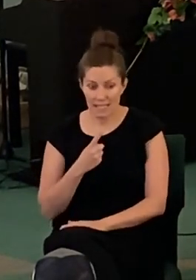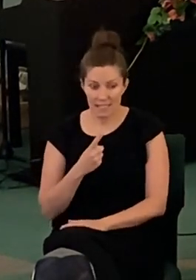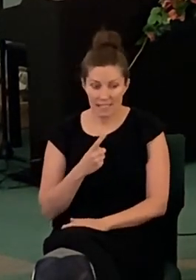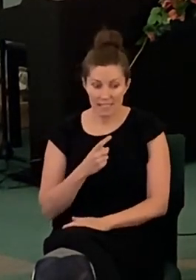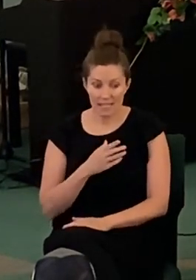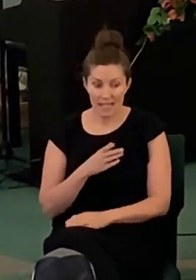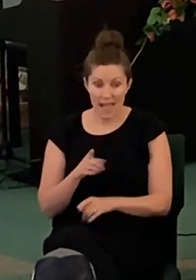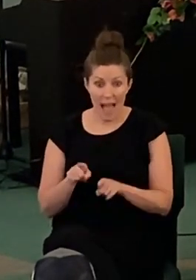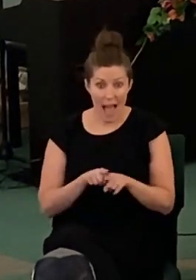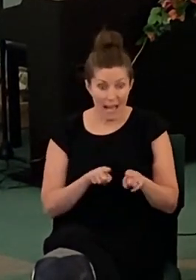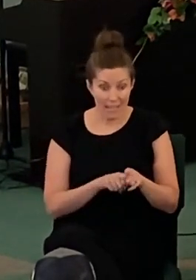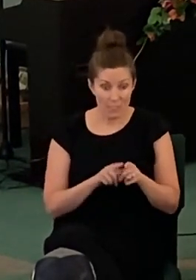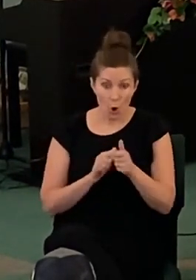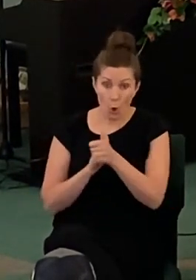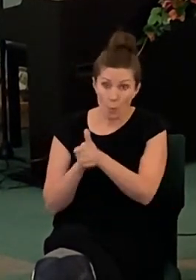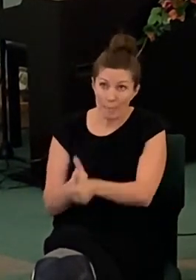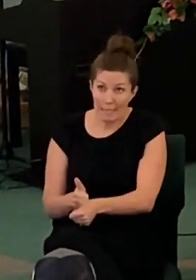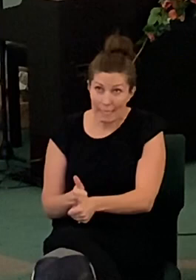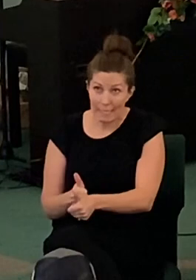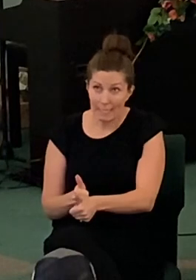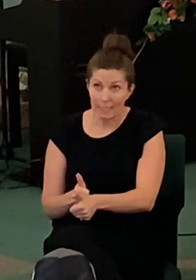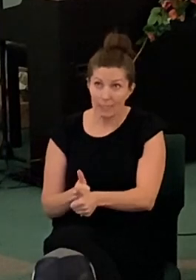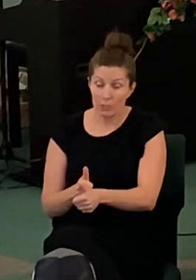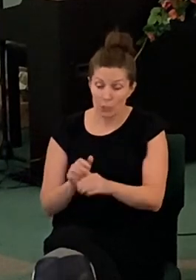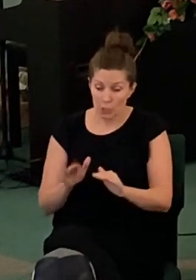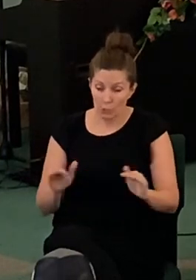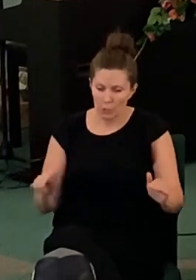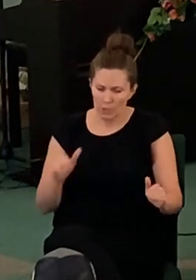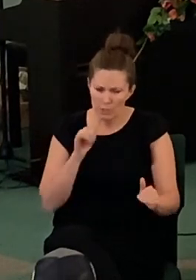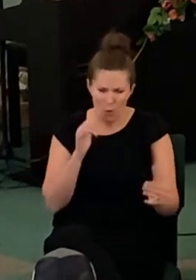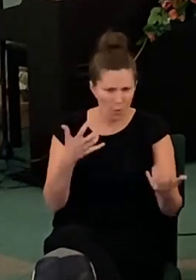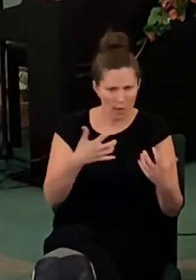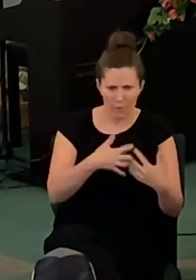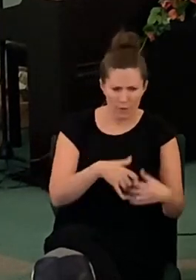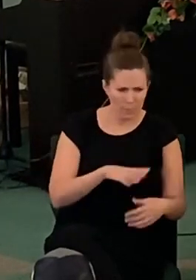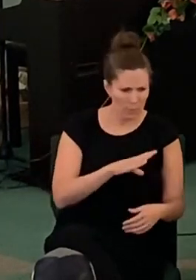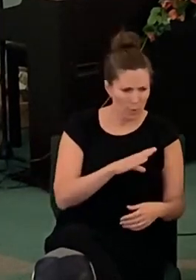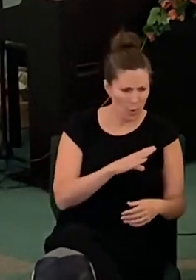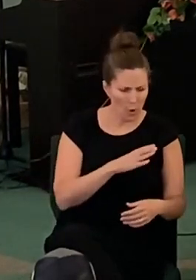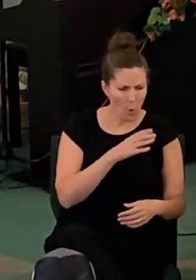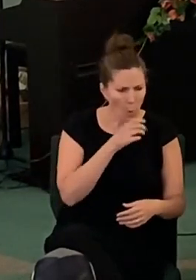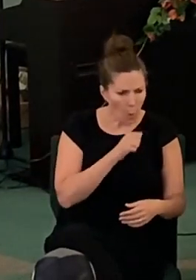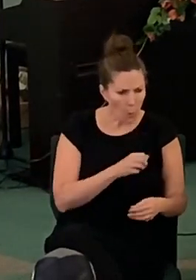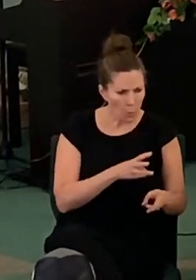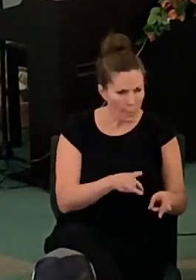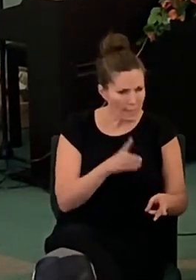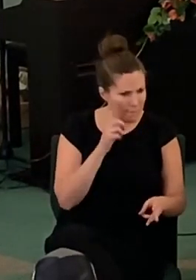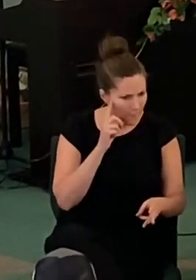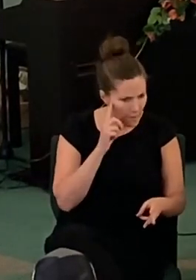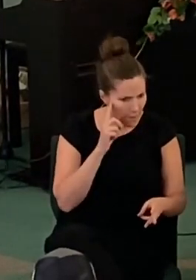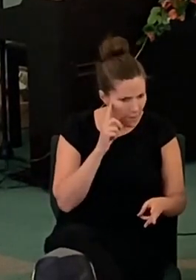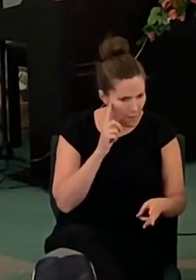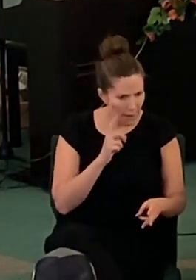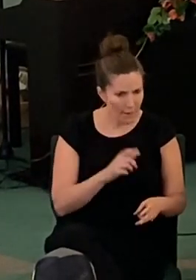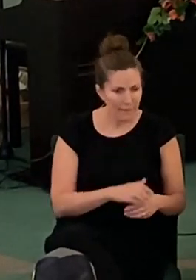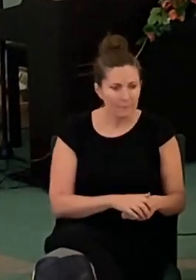be conformed to the former lusts which were yours in your ignorance.